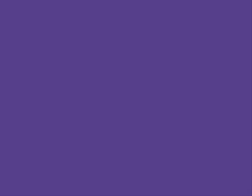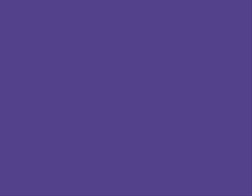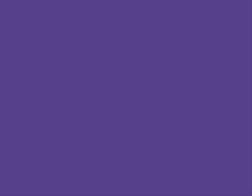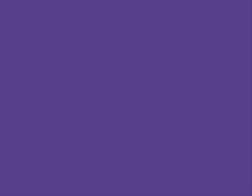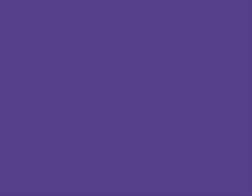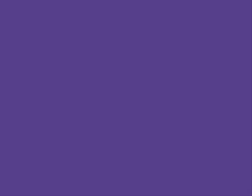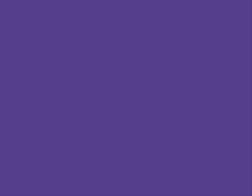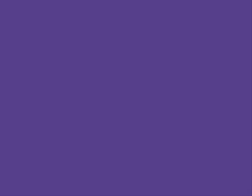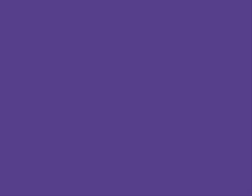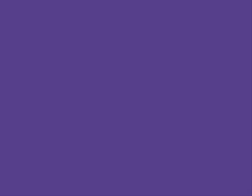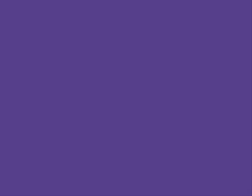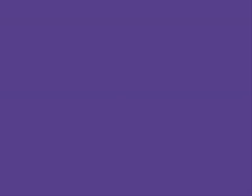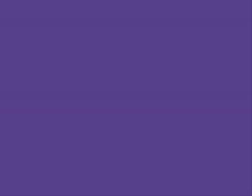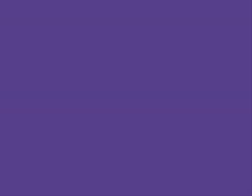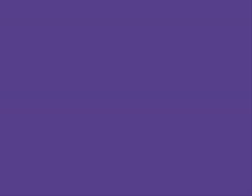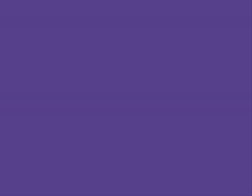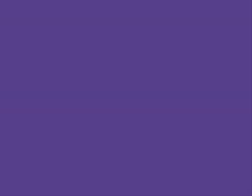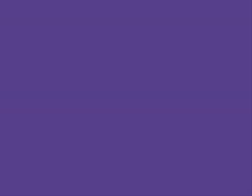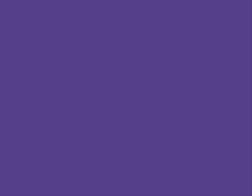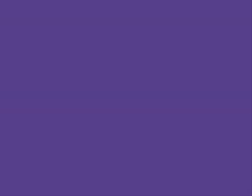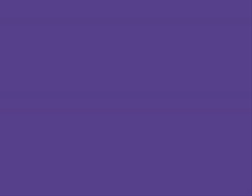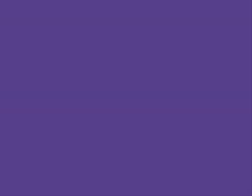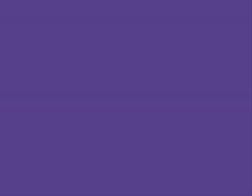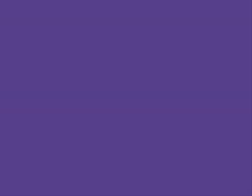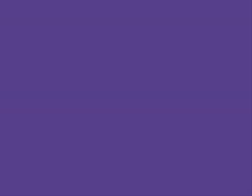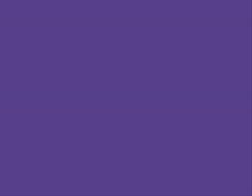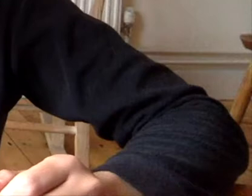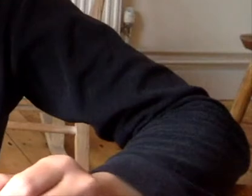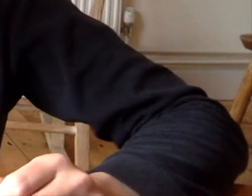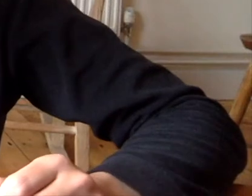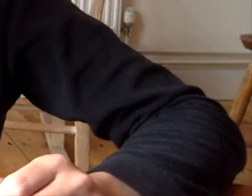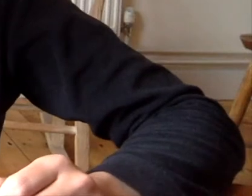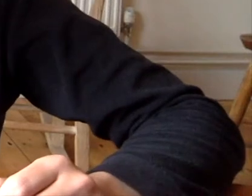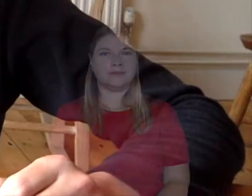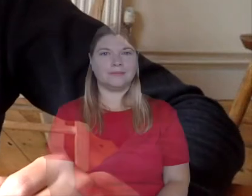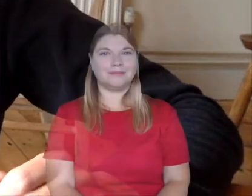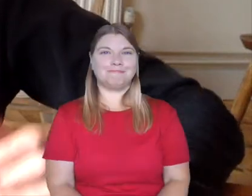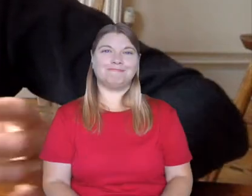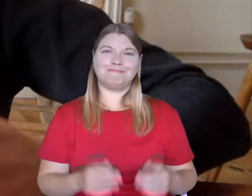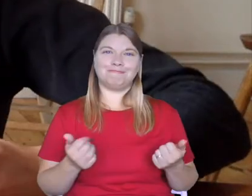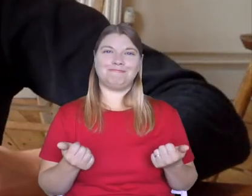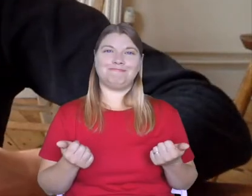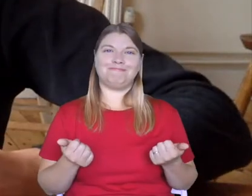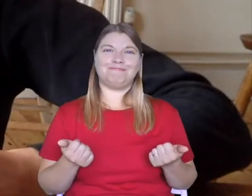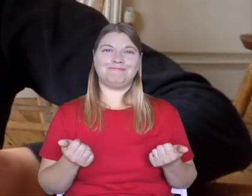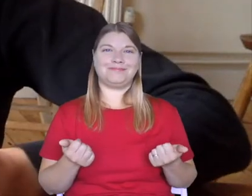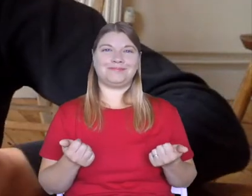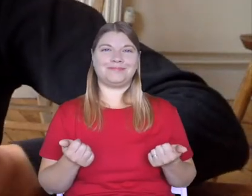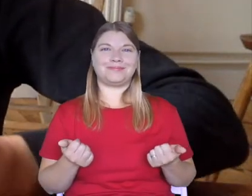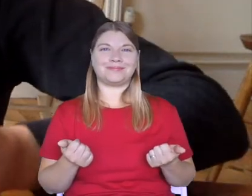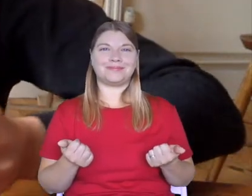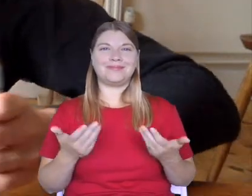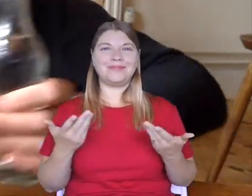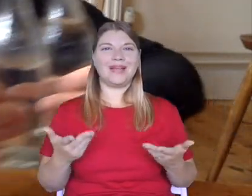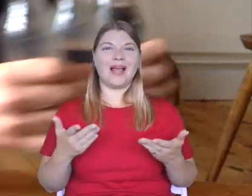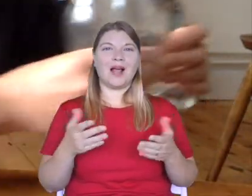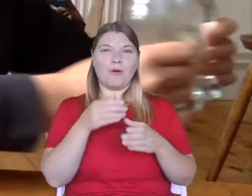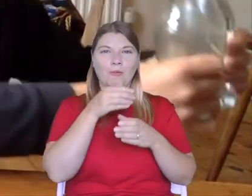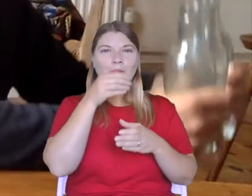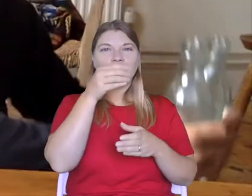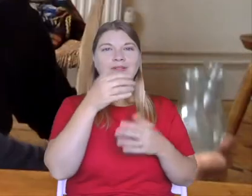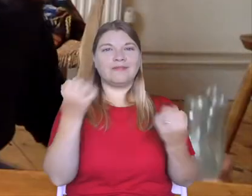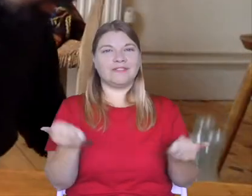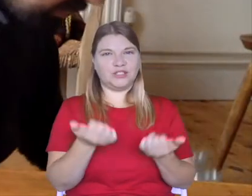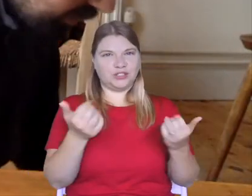Three. 2, 1. Okay. I'm going to put these to one side,